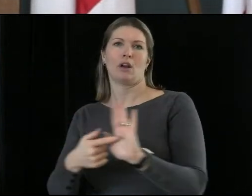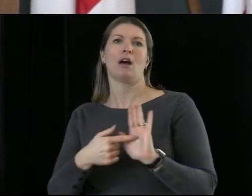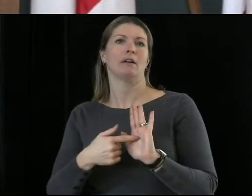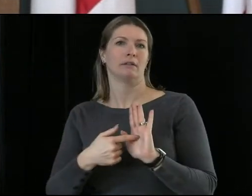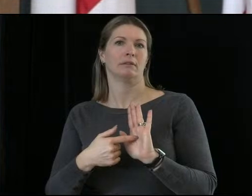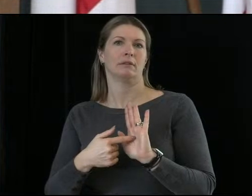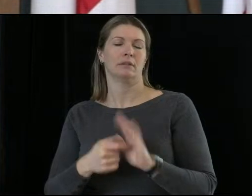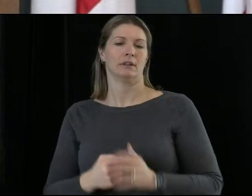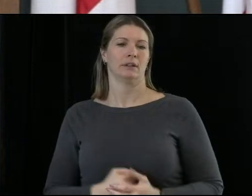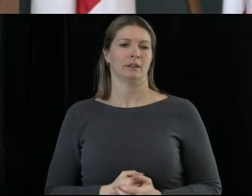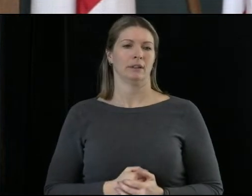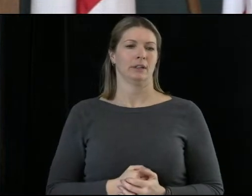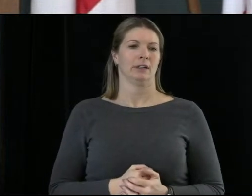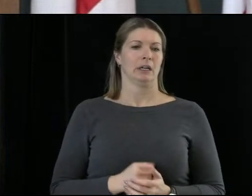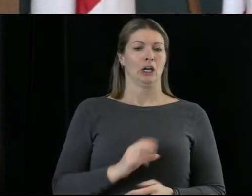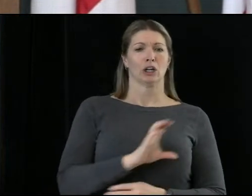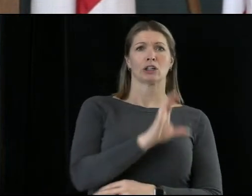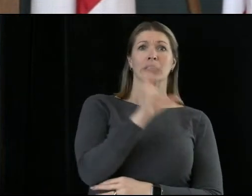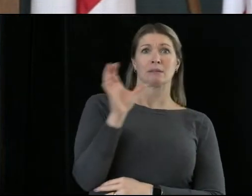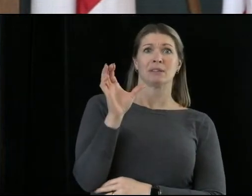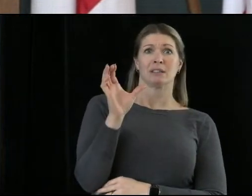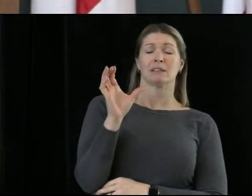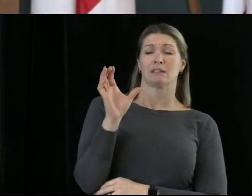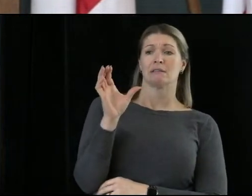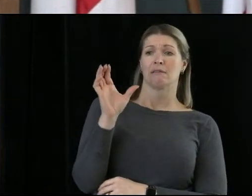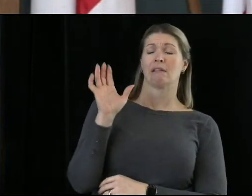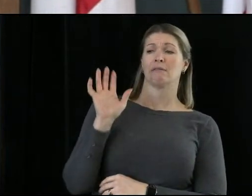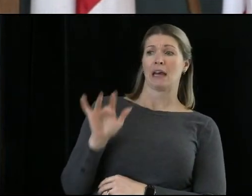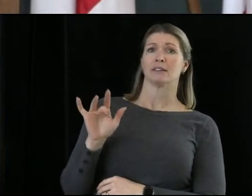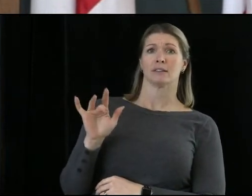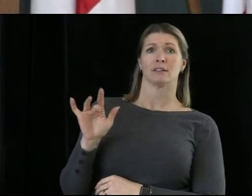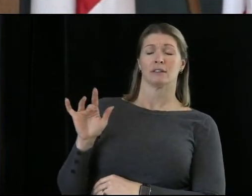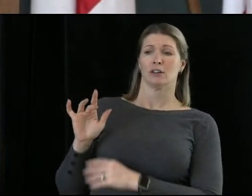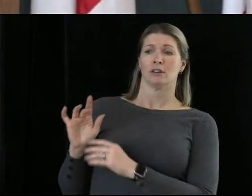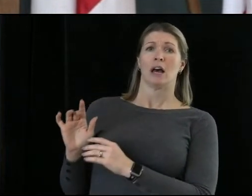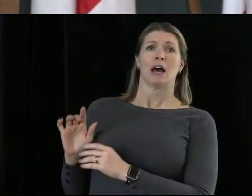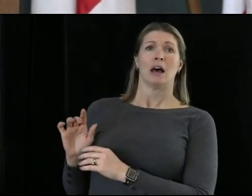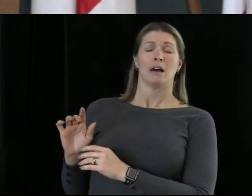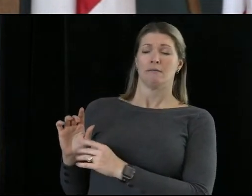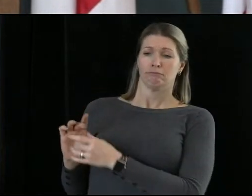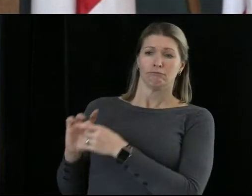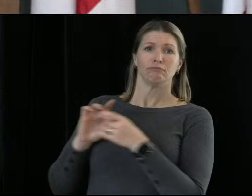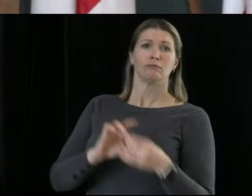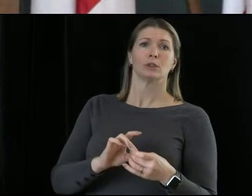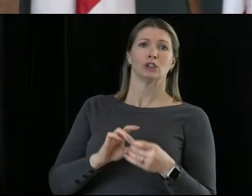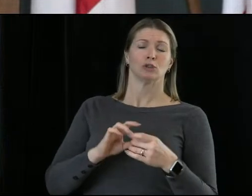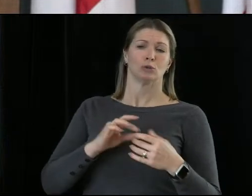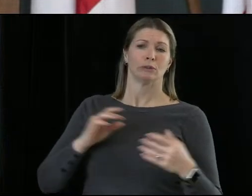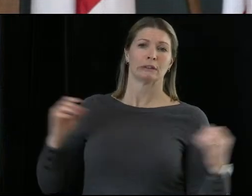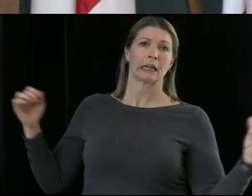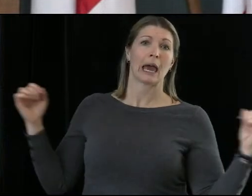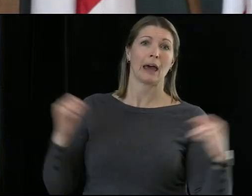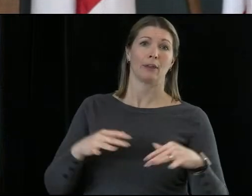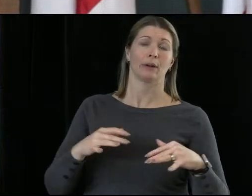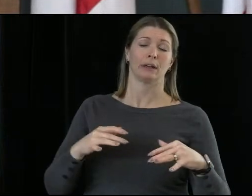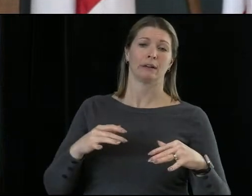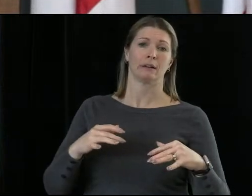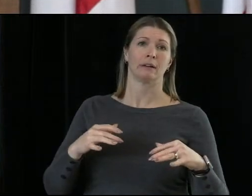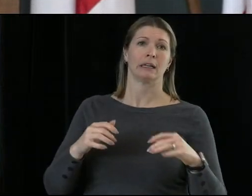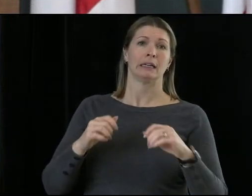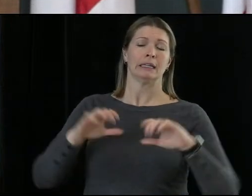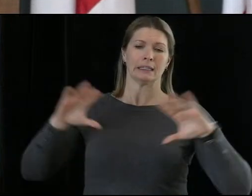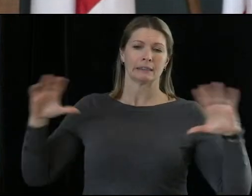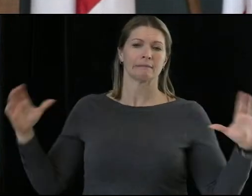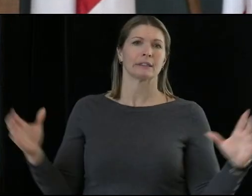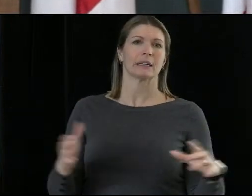Christmas is about gathering. This upcoming holiday season is about getting together with love and loved ones and